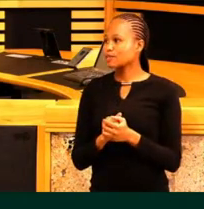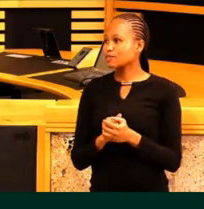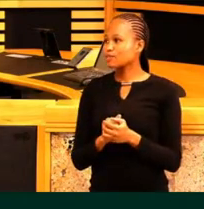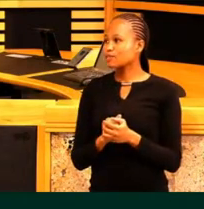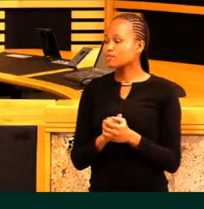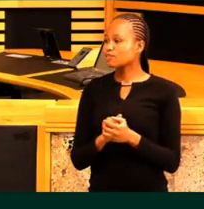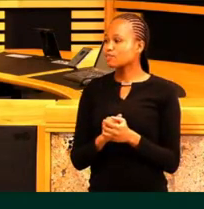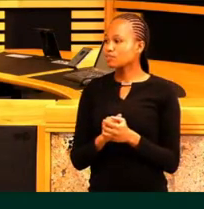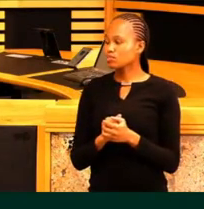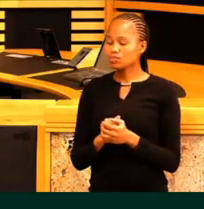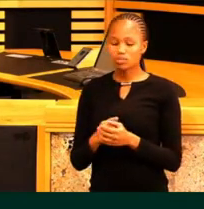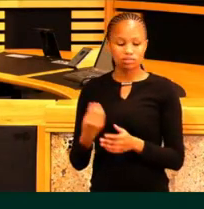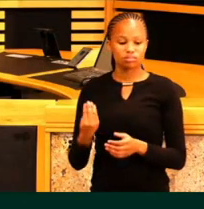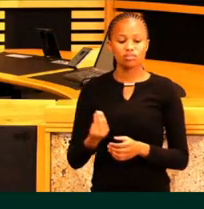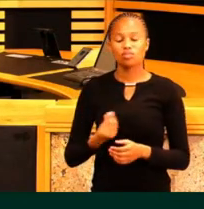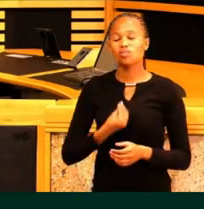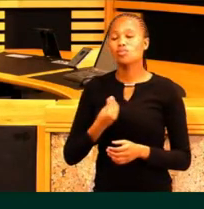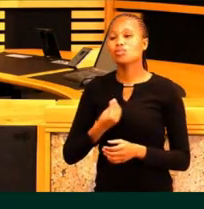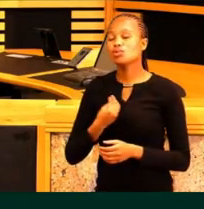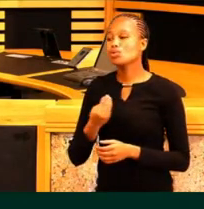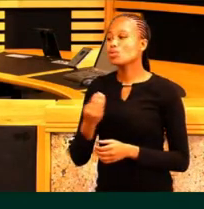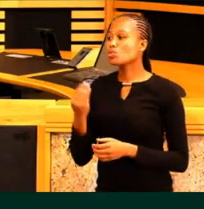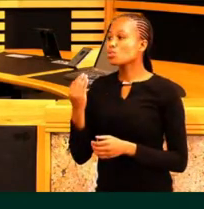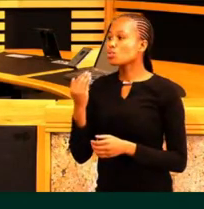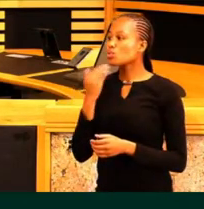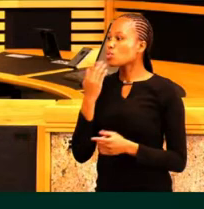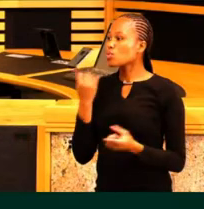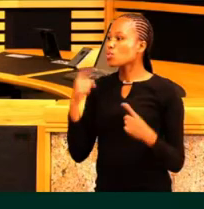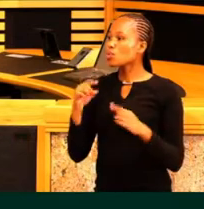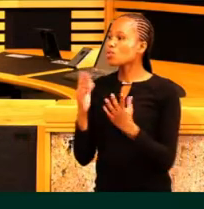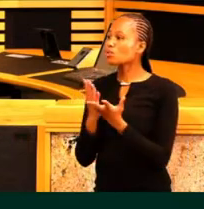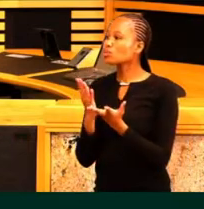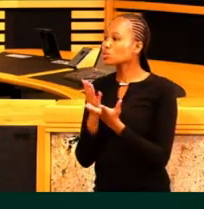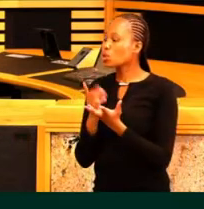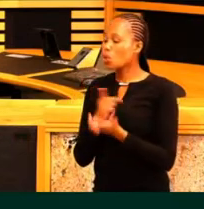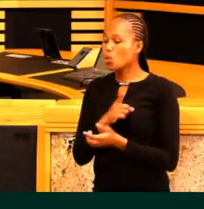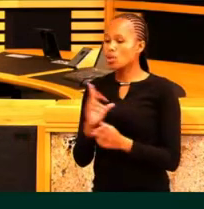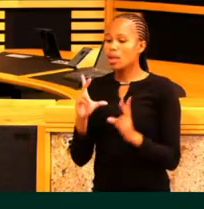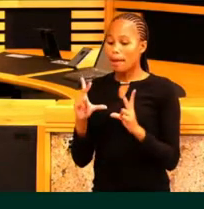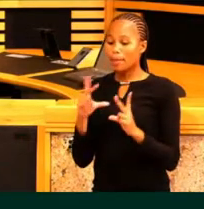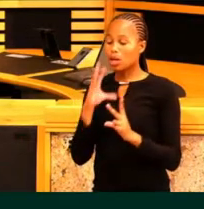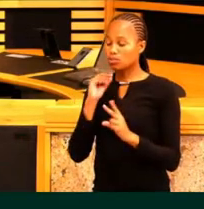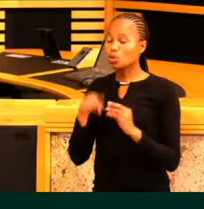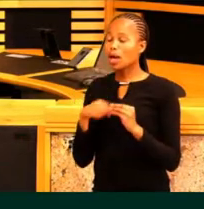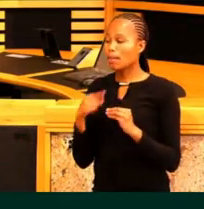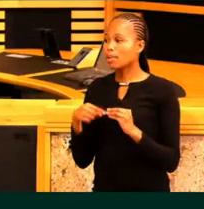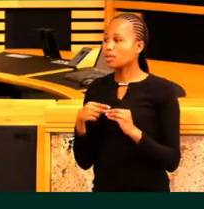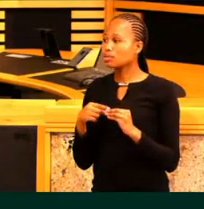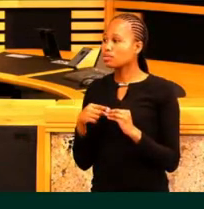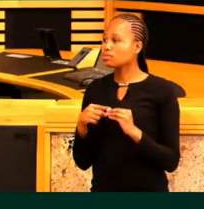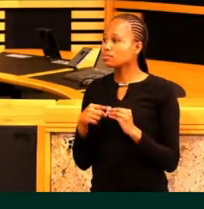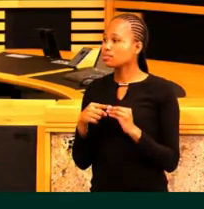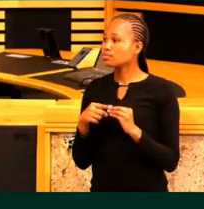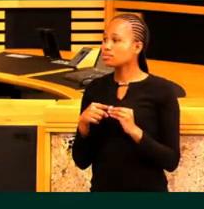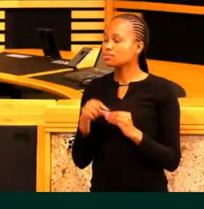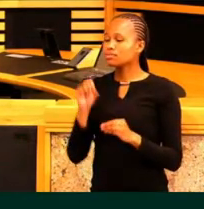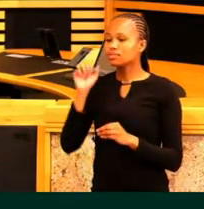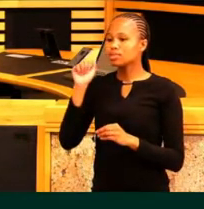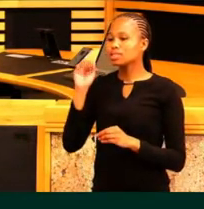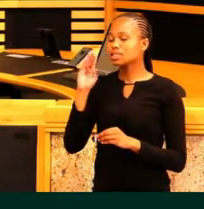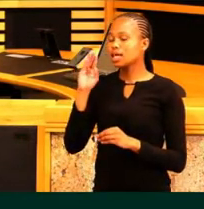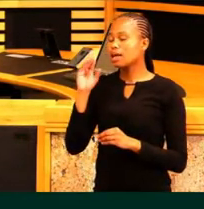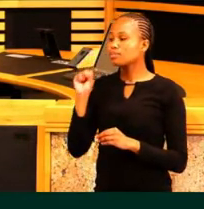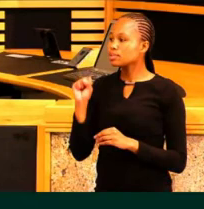the young people who are easers have indicated in schools these are kind of people that I'm talking about the subs is currently